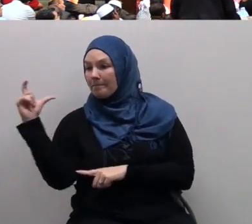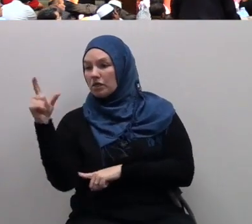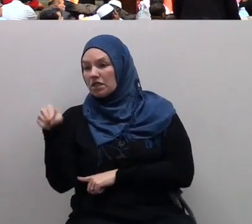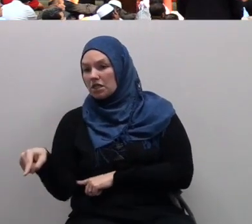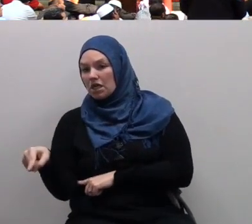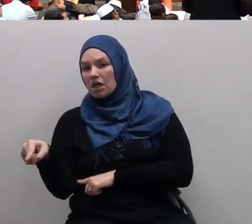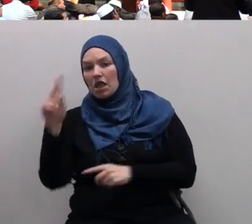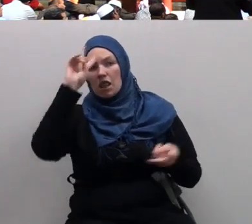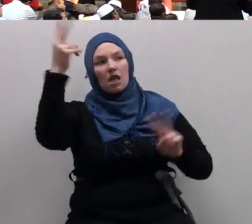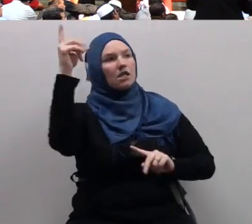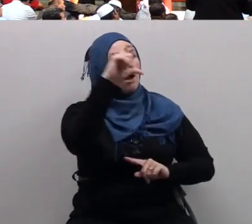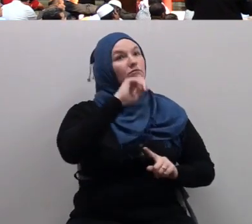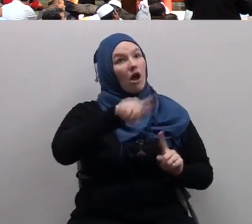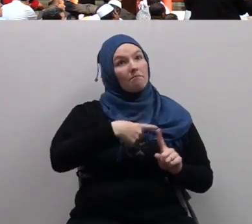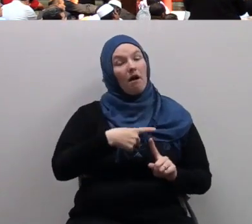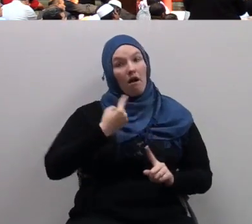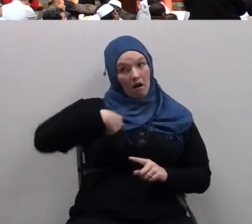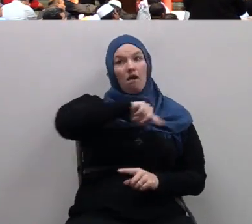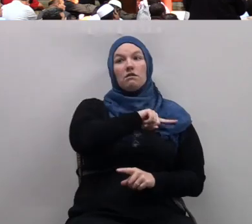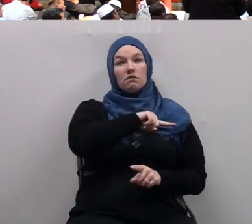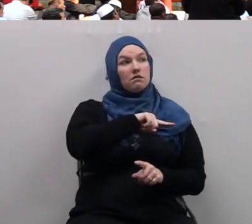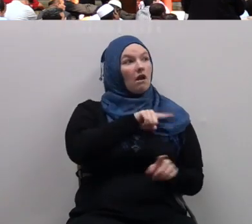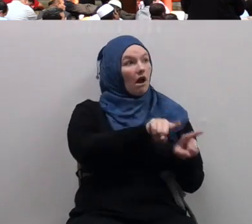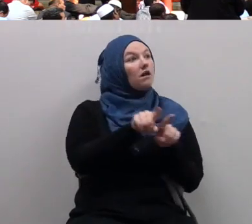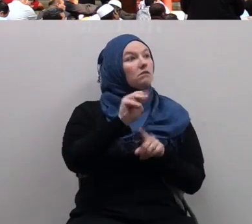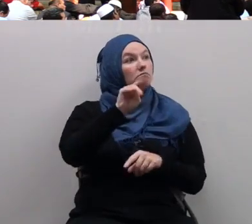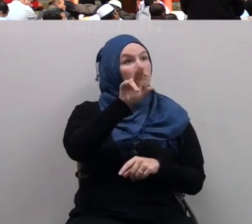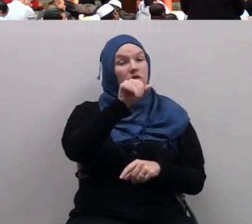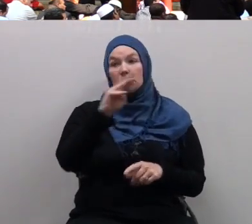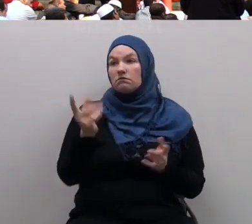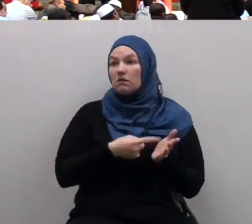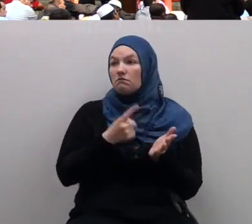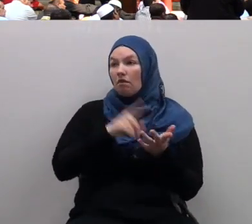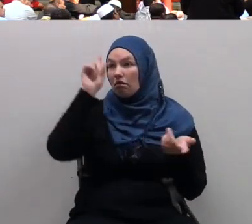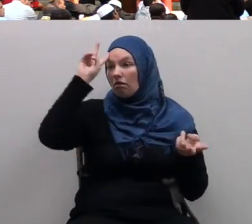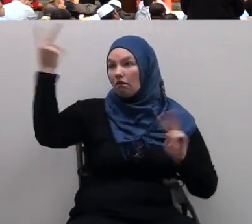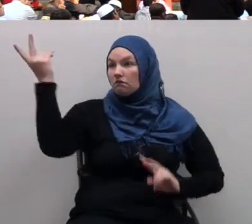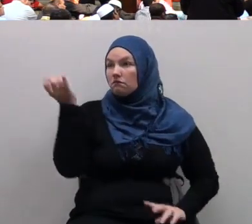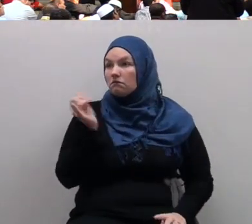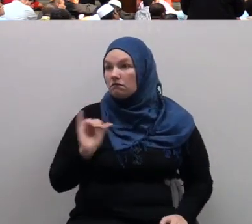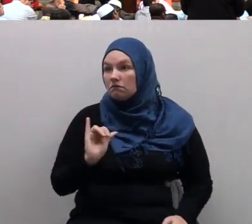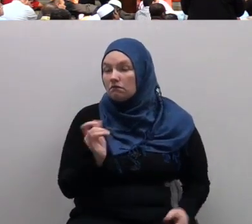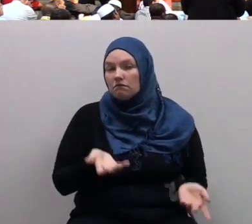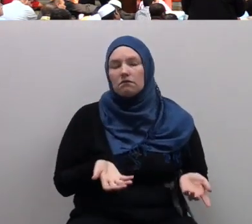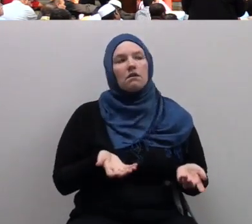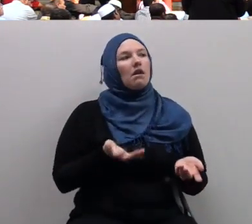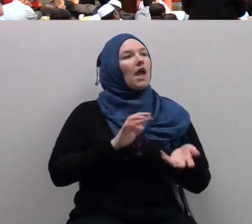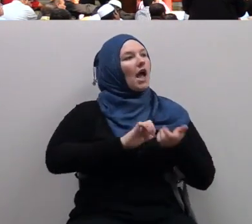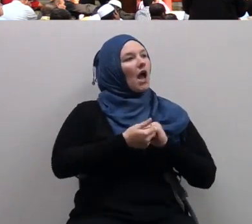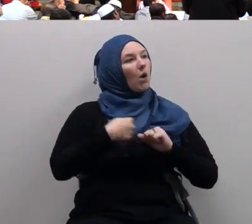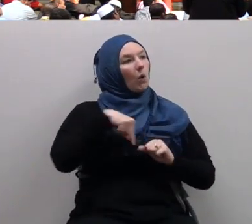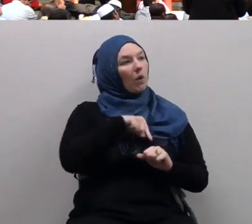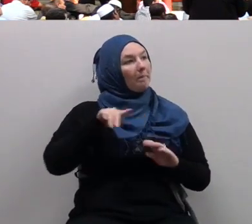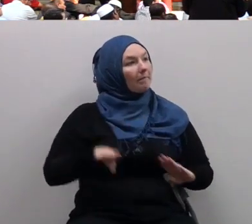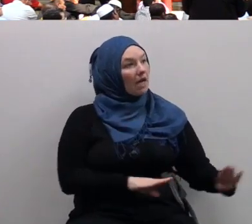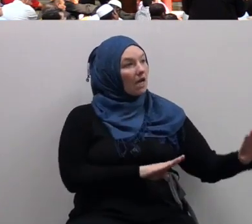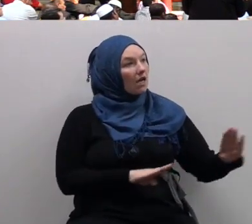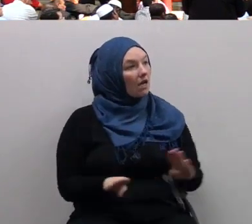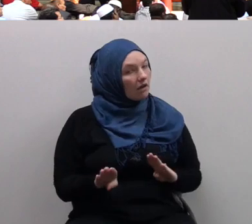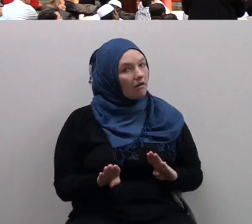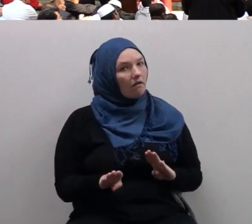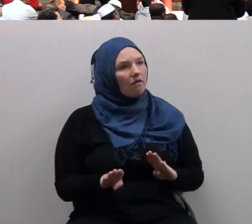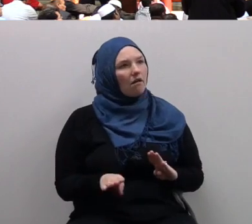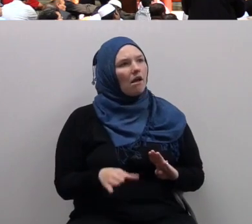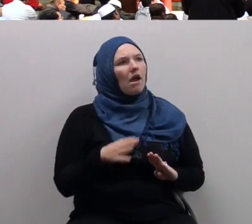misunderstanding Islam. I'm talking about us, Muslims. I am talking about how we behave